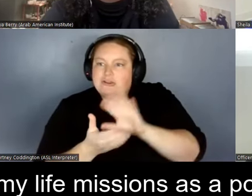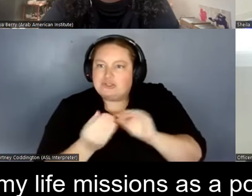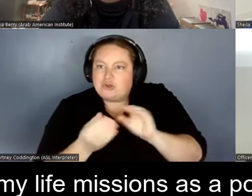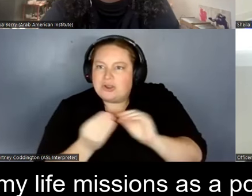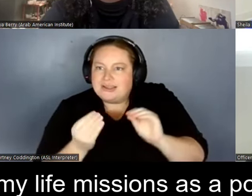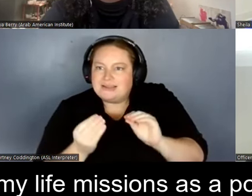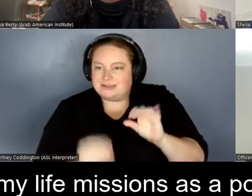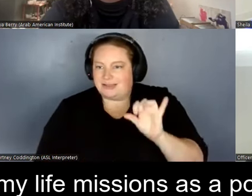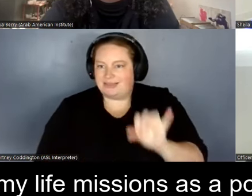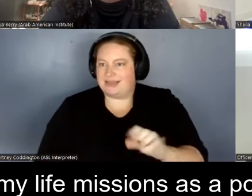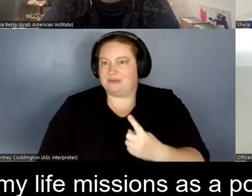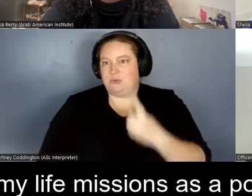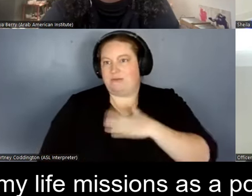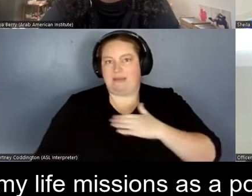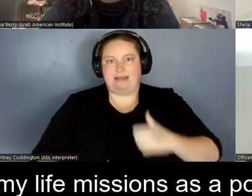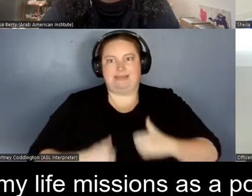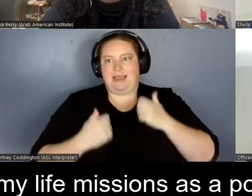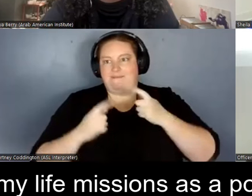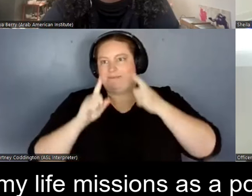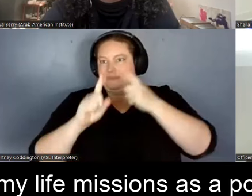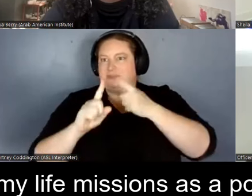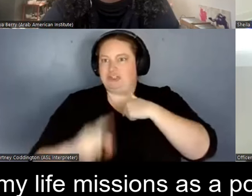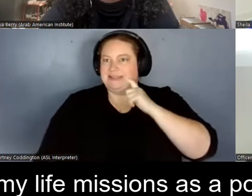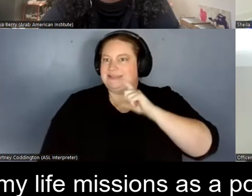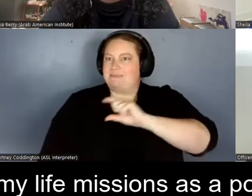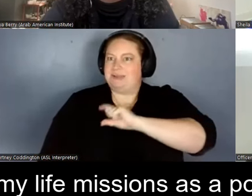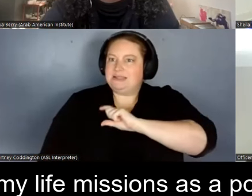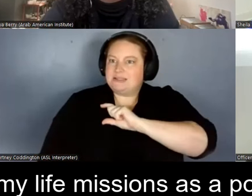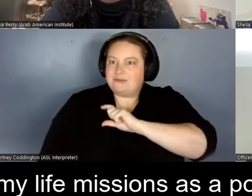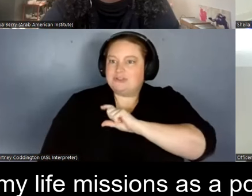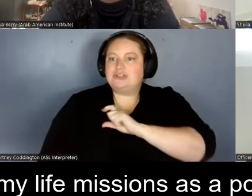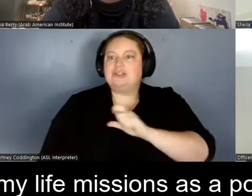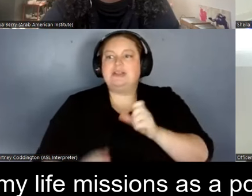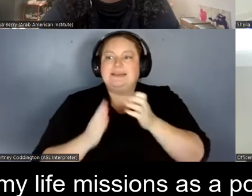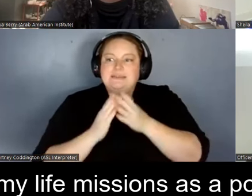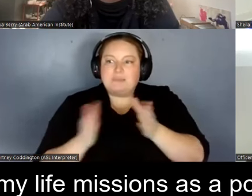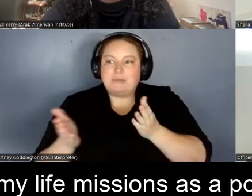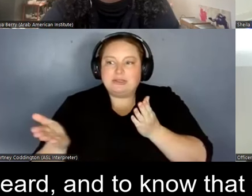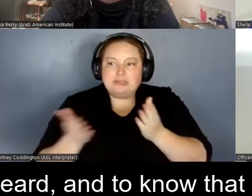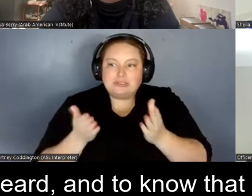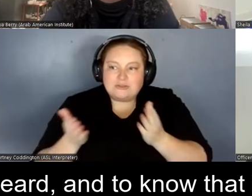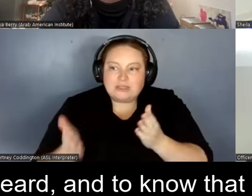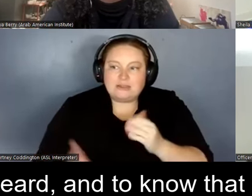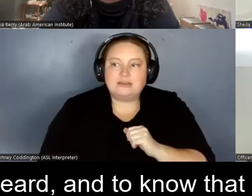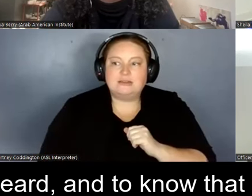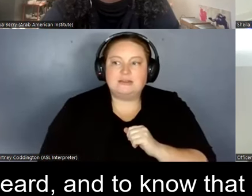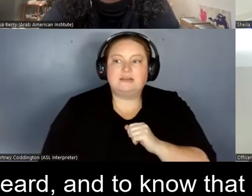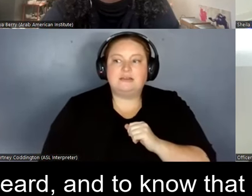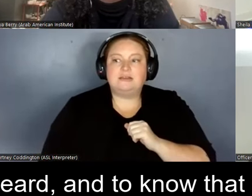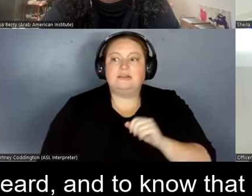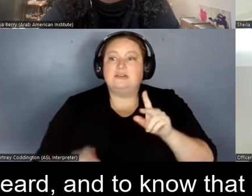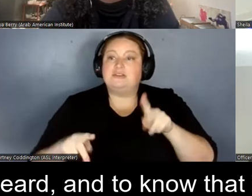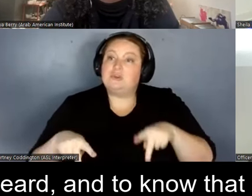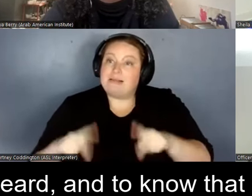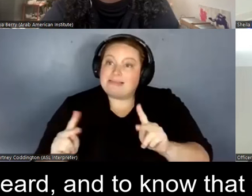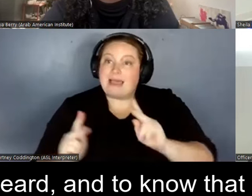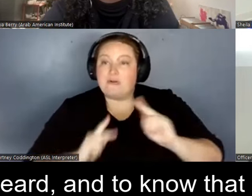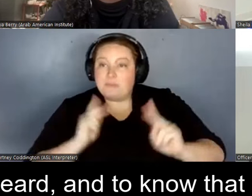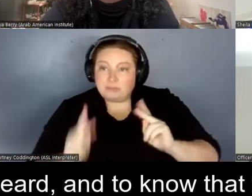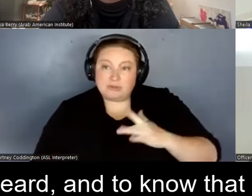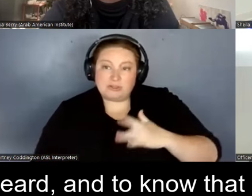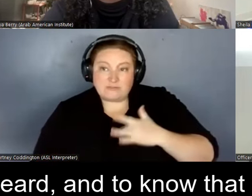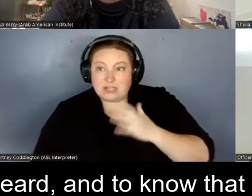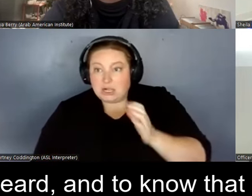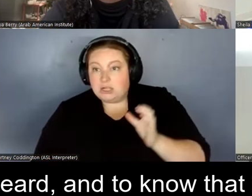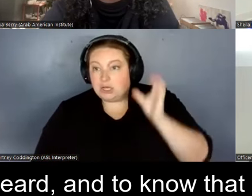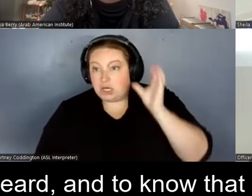my life missions as a police officer, as a public servant, is to allow them to feel heard and to